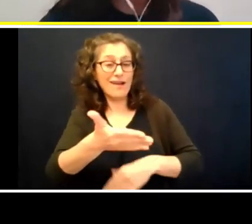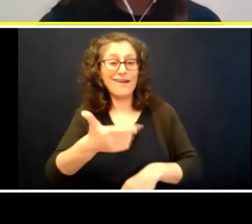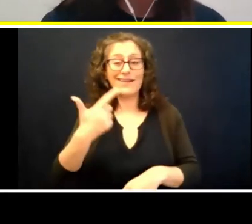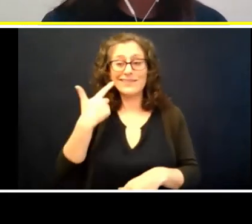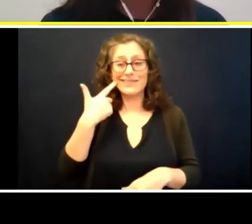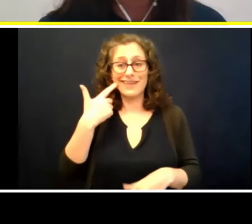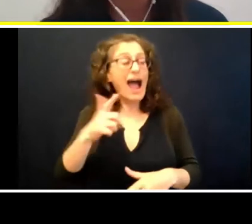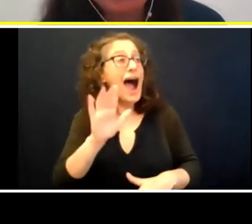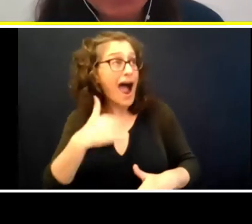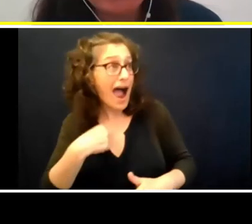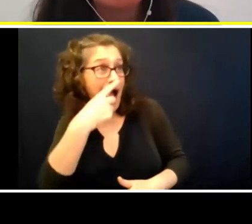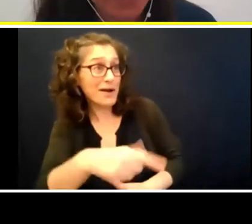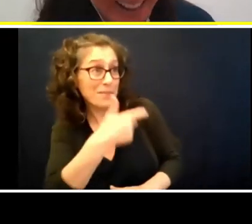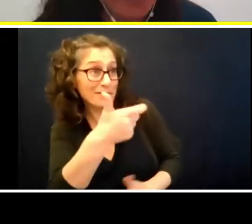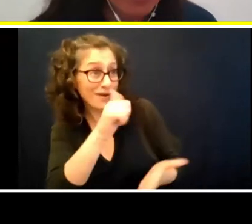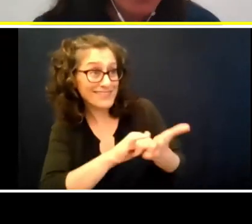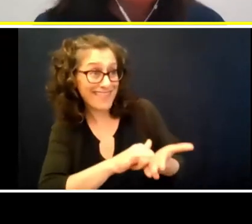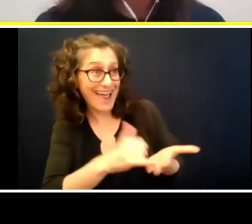I know, right?